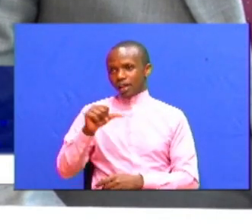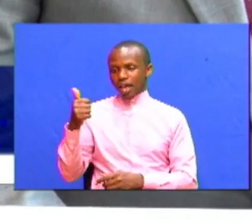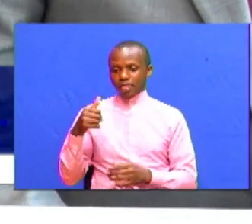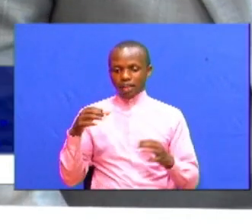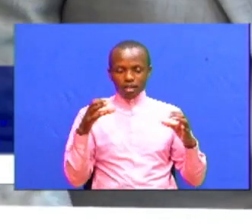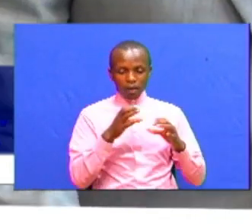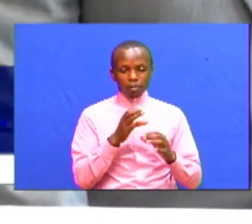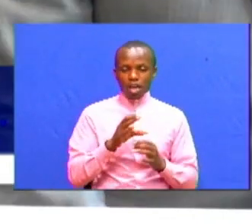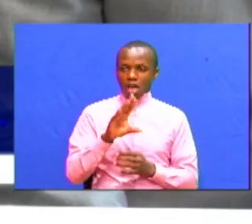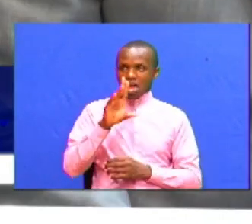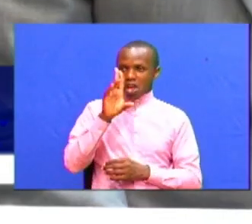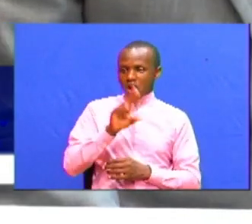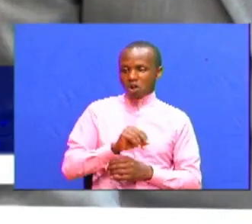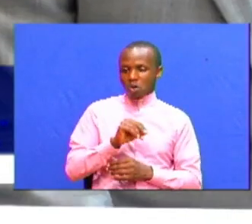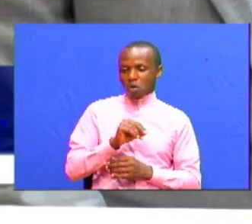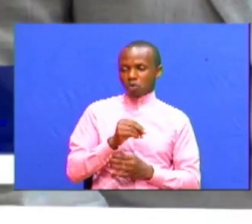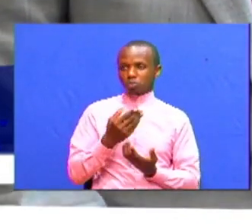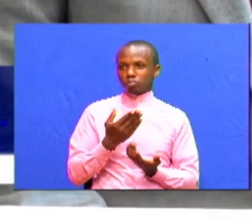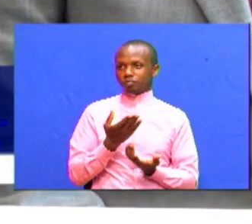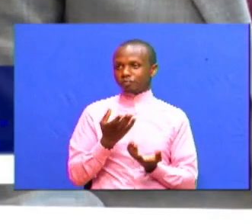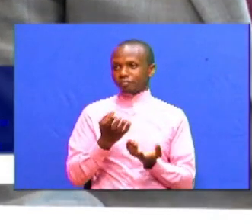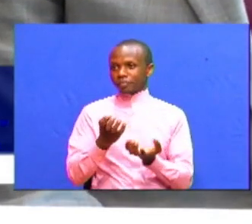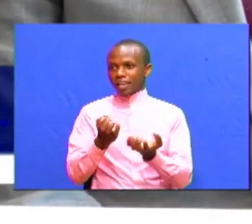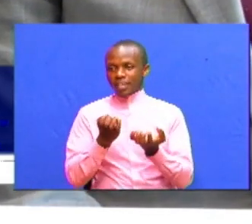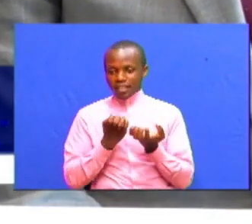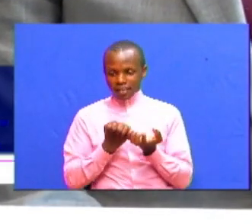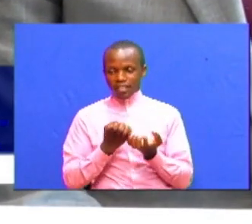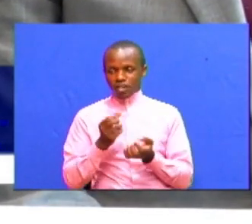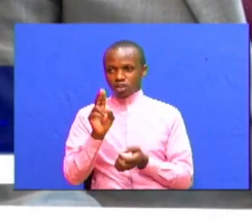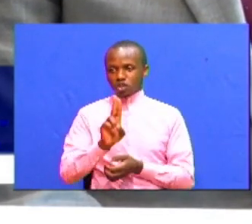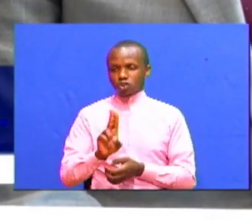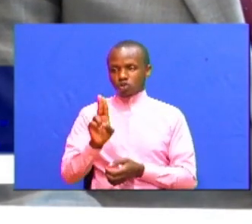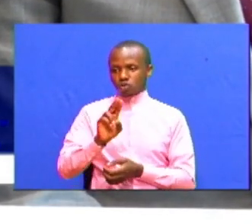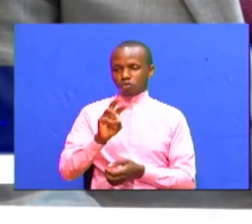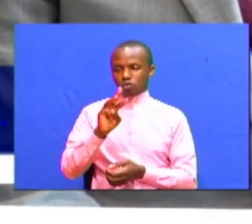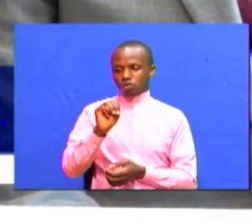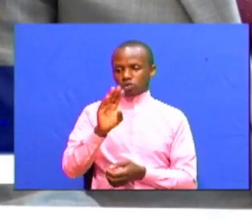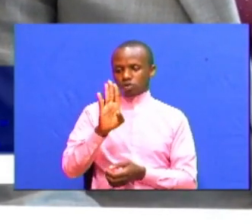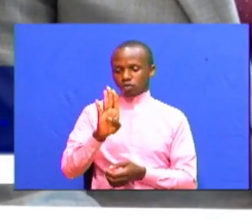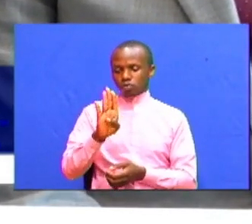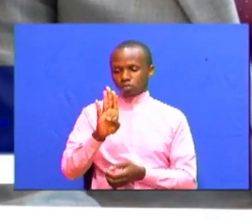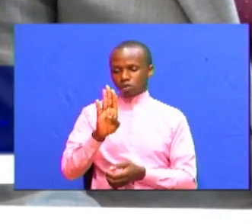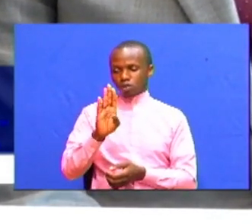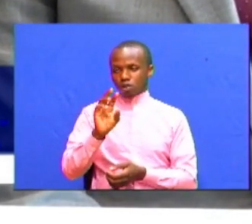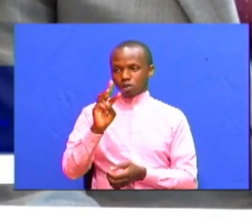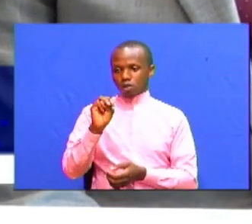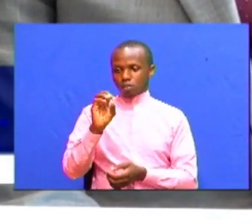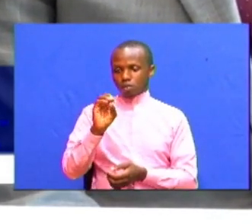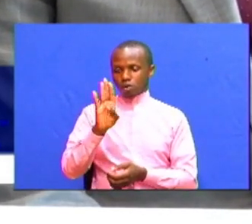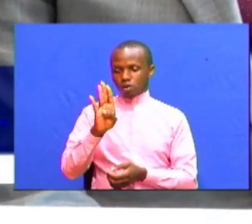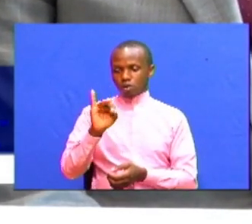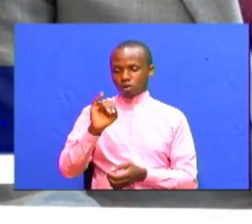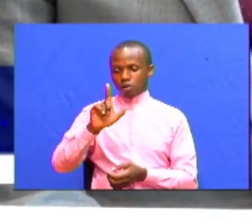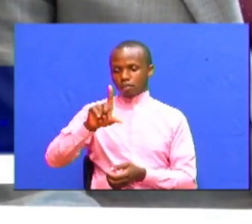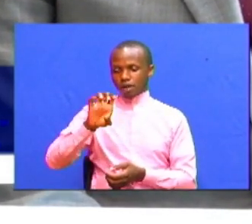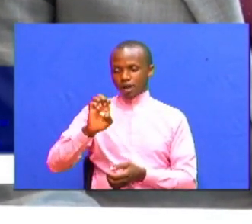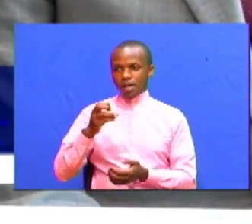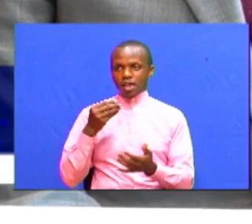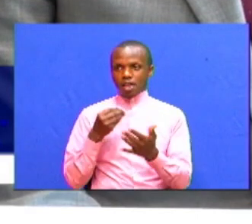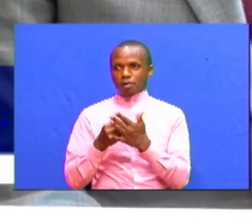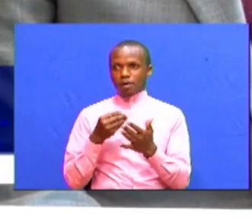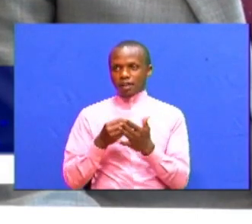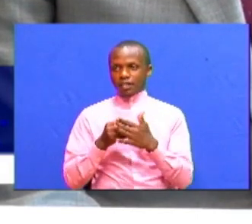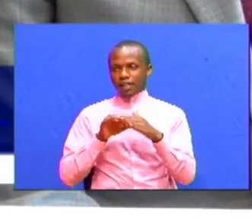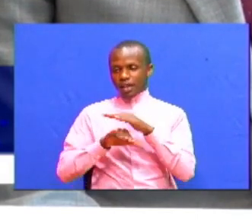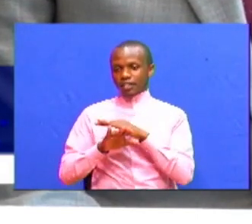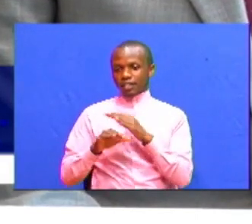need to seek assistance to use a mobile money application or to use a government service. So that's why we are having the conversation today, so that